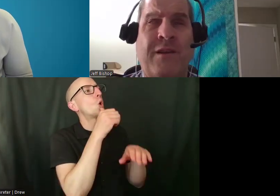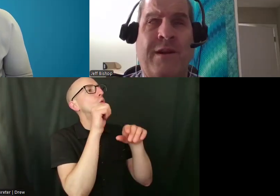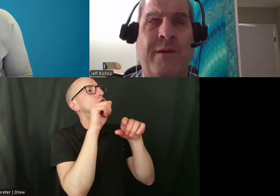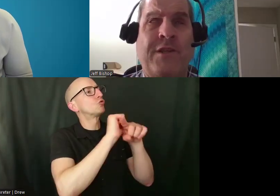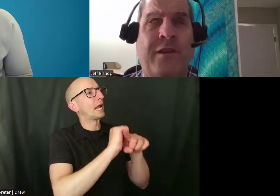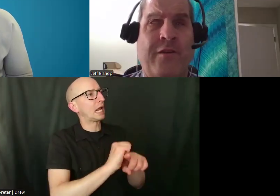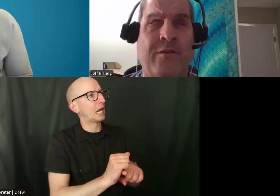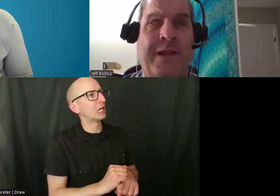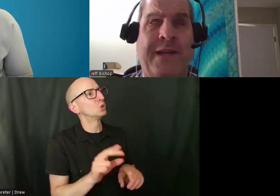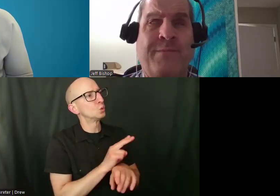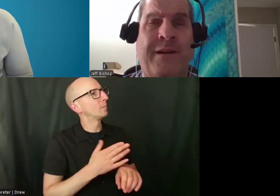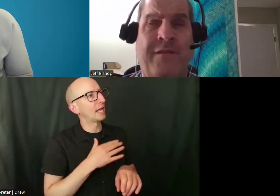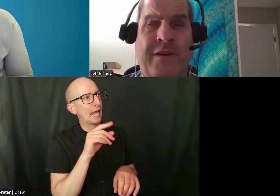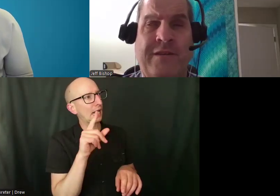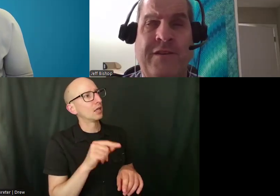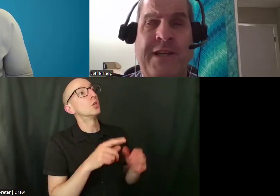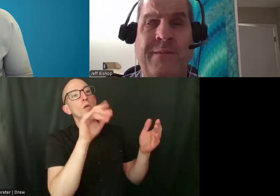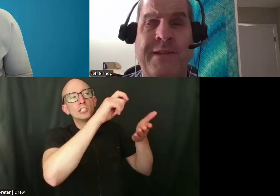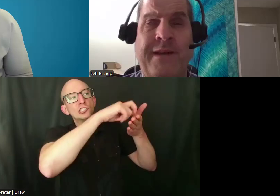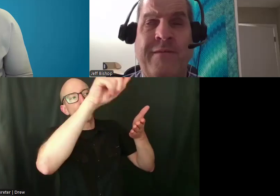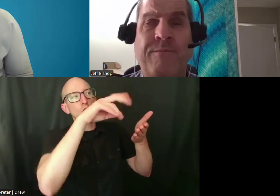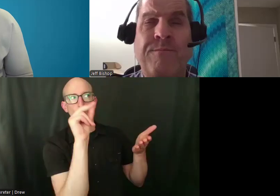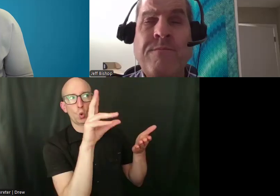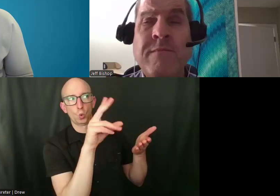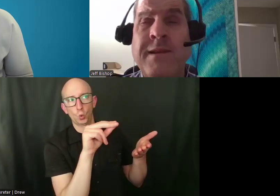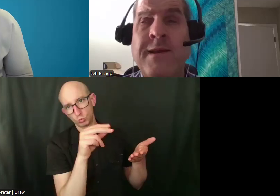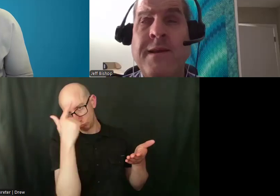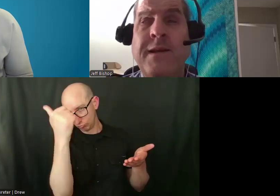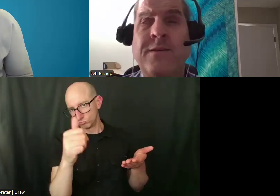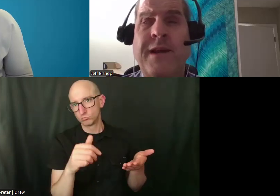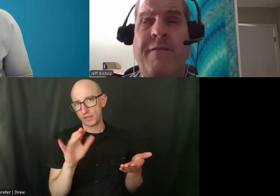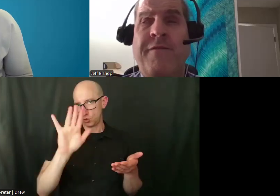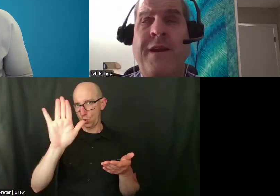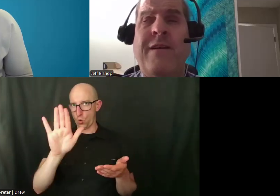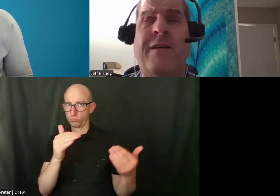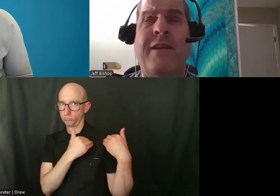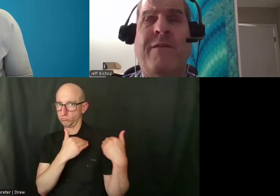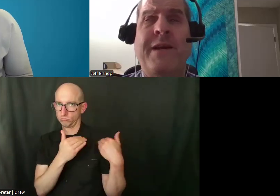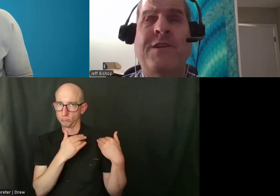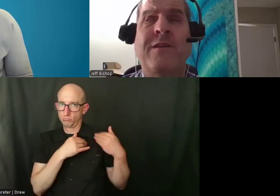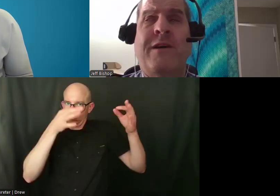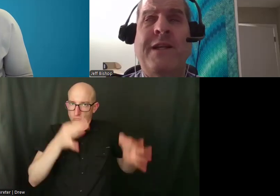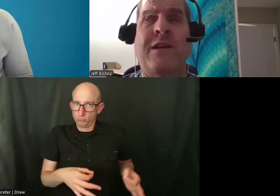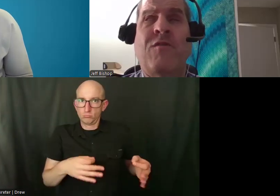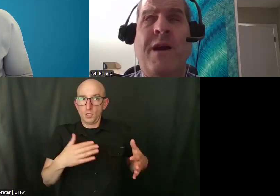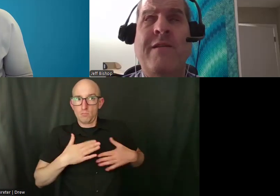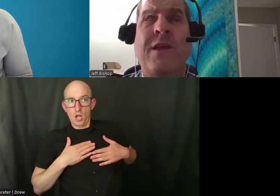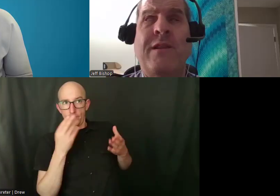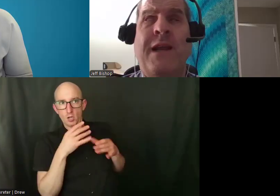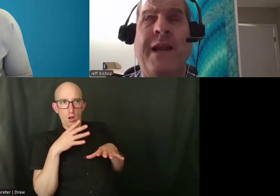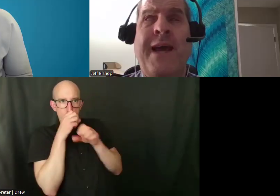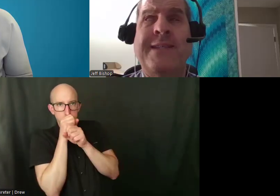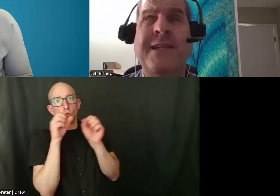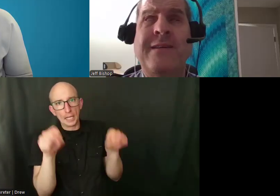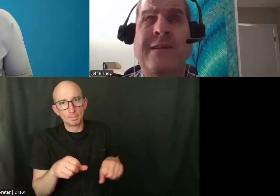world. So you want to make sure that you're doing that as part of your use of ChatGPT. So again, feed it all the information, or at least inquire